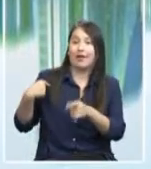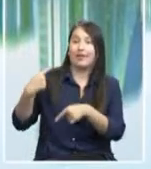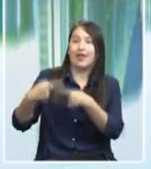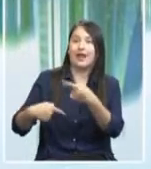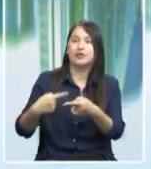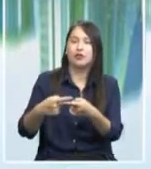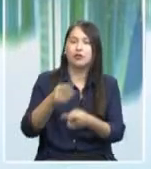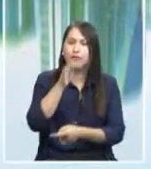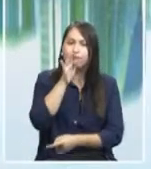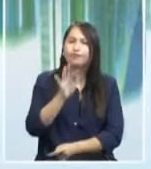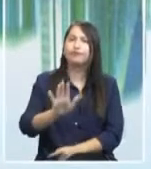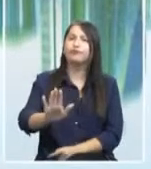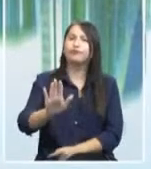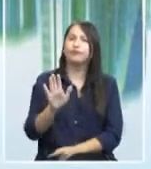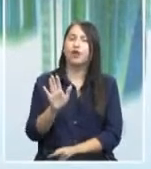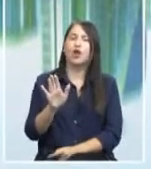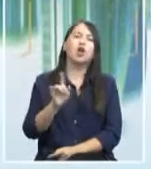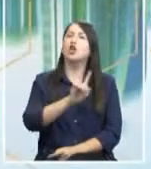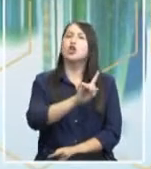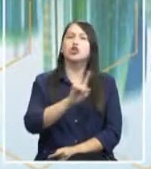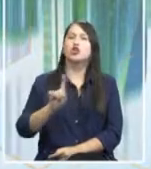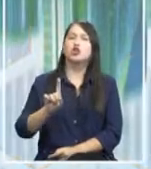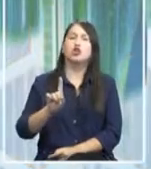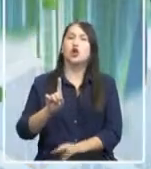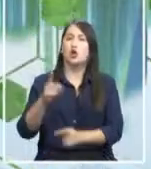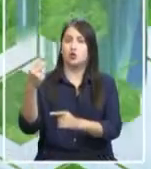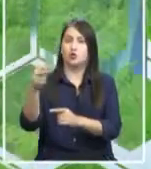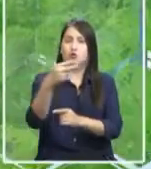their ability? So what is